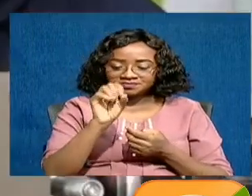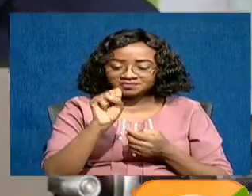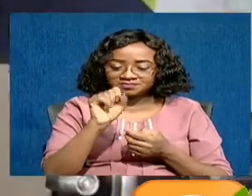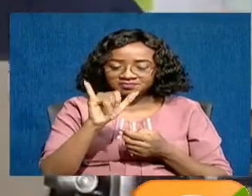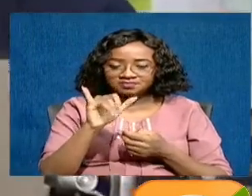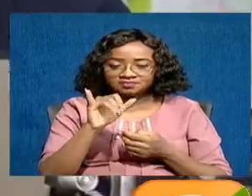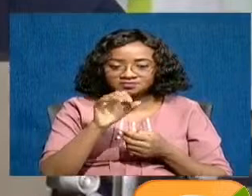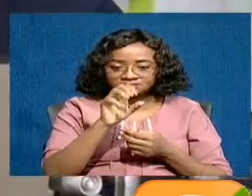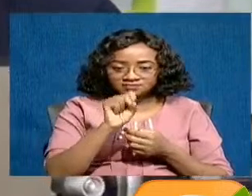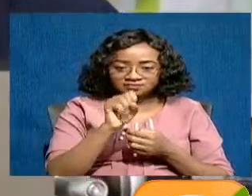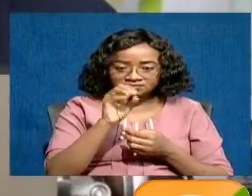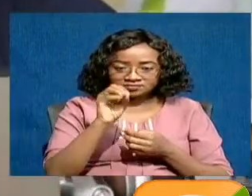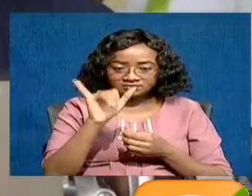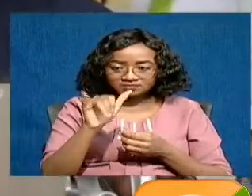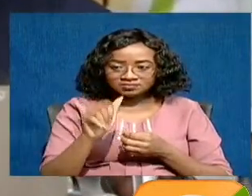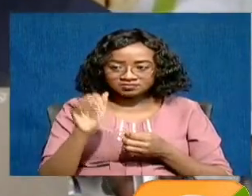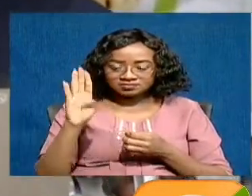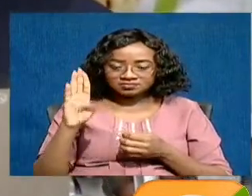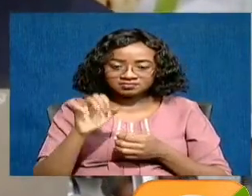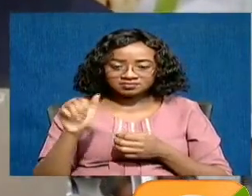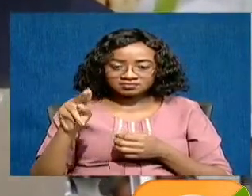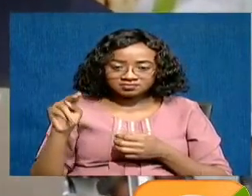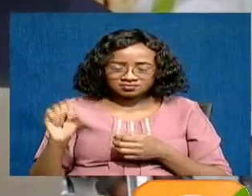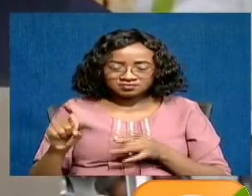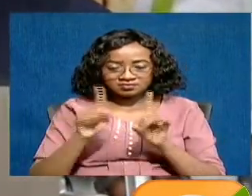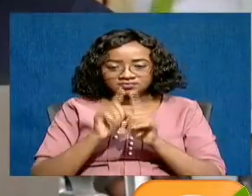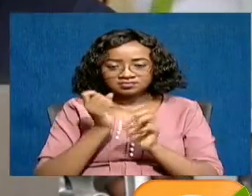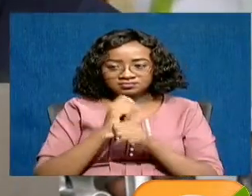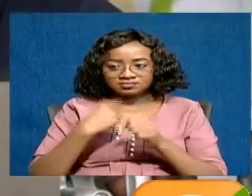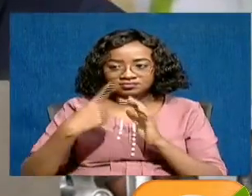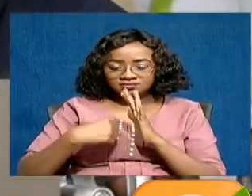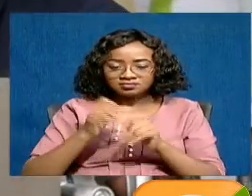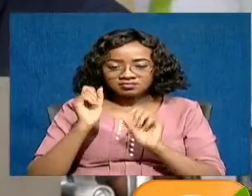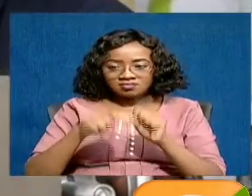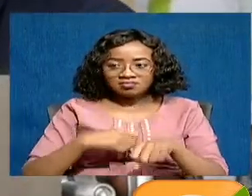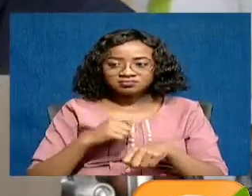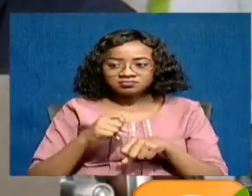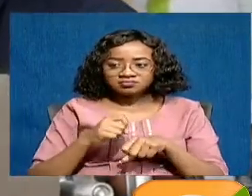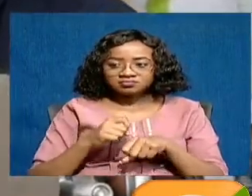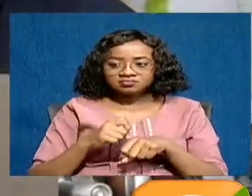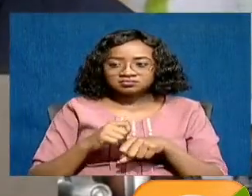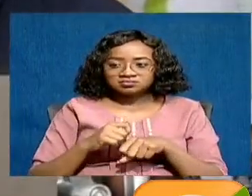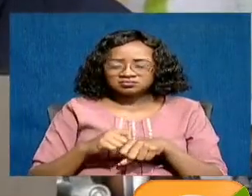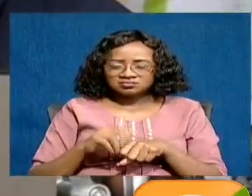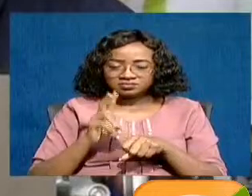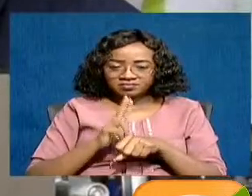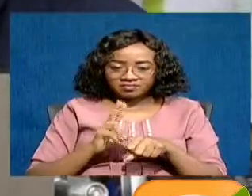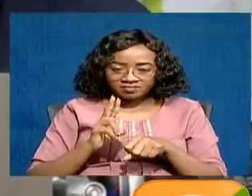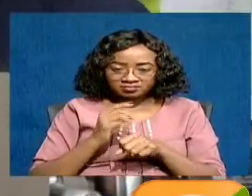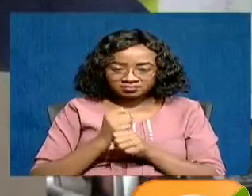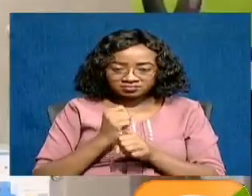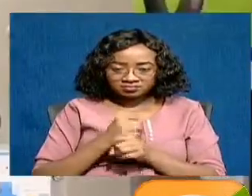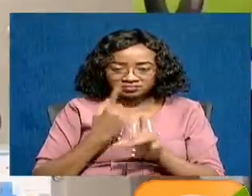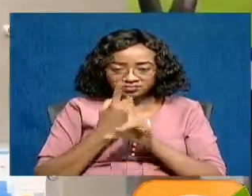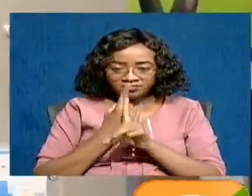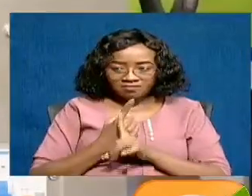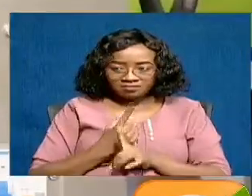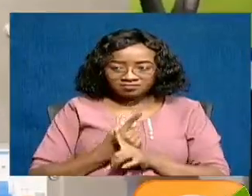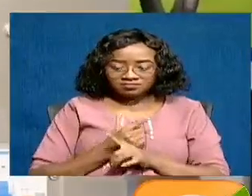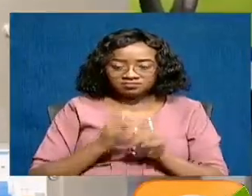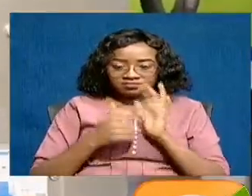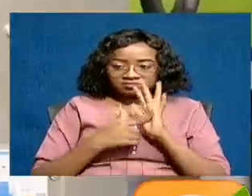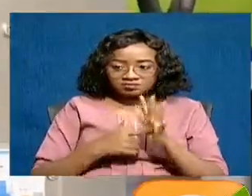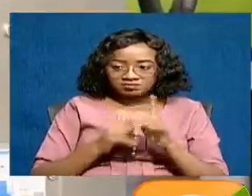coconuts. And then we ended up making a machine which can multitask or can do different types of the crops for the oil. Samuel